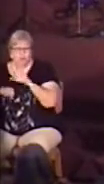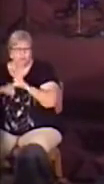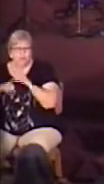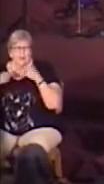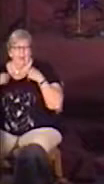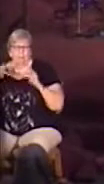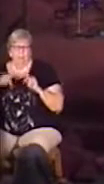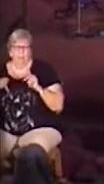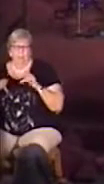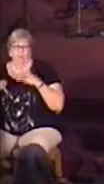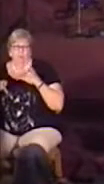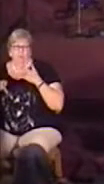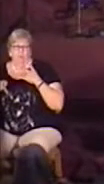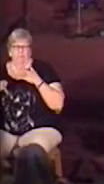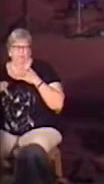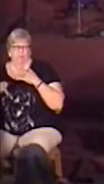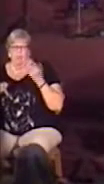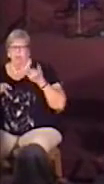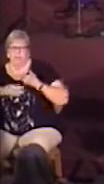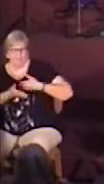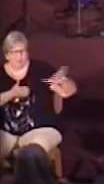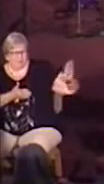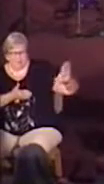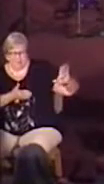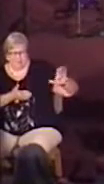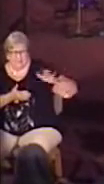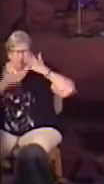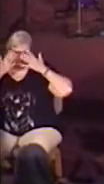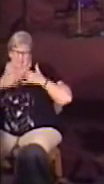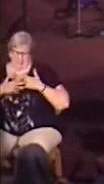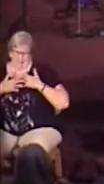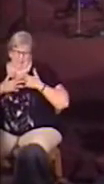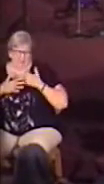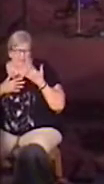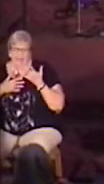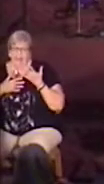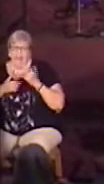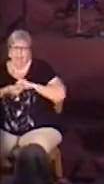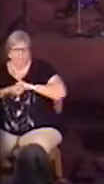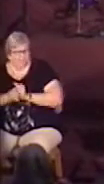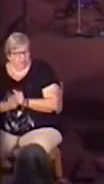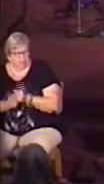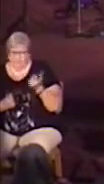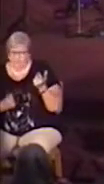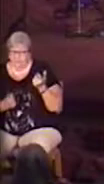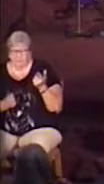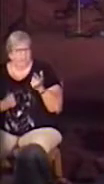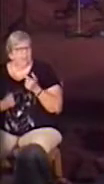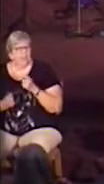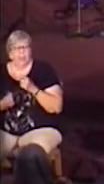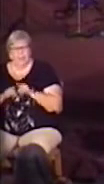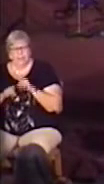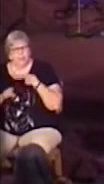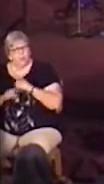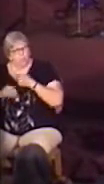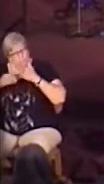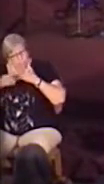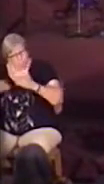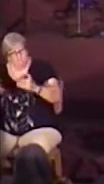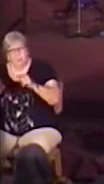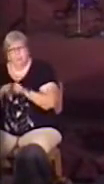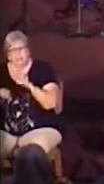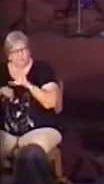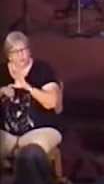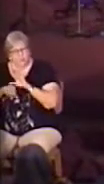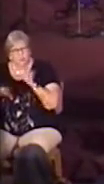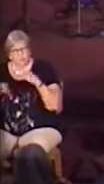feel dejected and sad and misplaced, to feel crushed, spiritually speaking. And so as we move forward as a church,